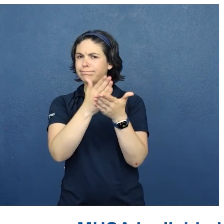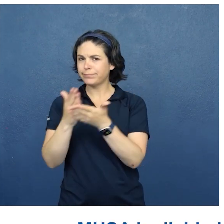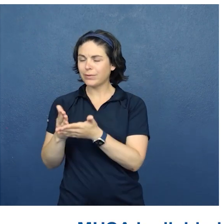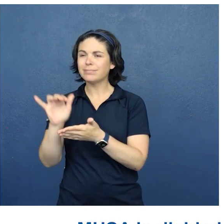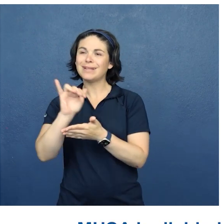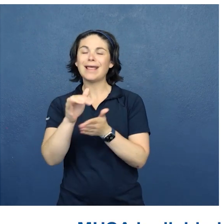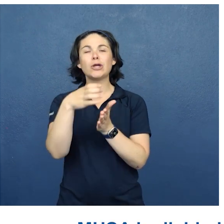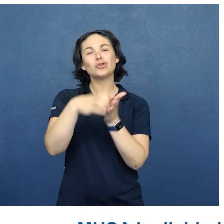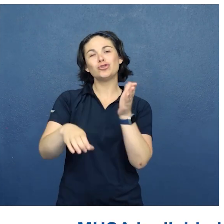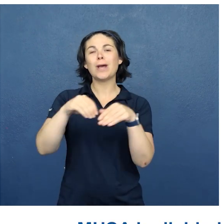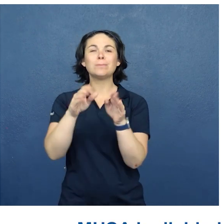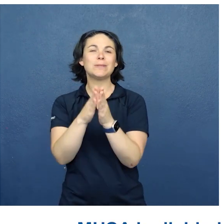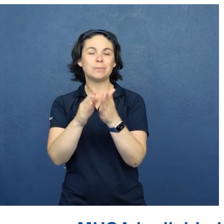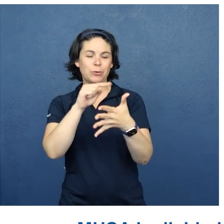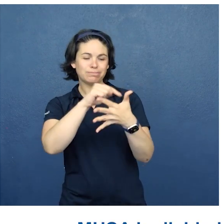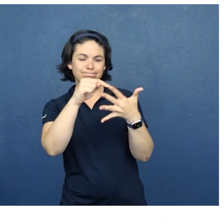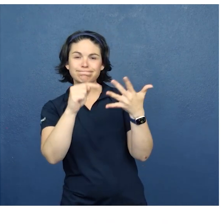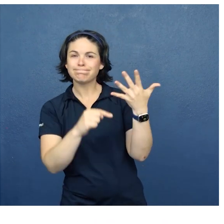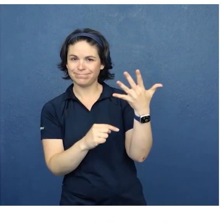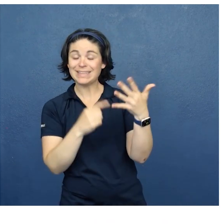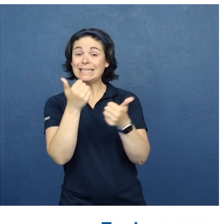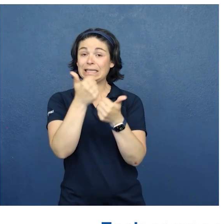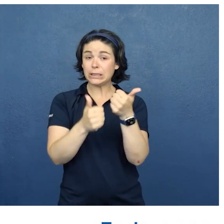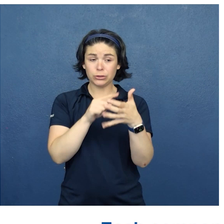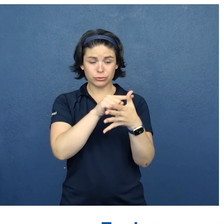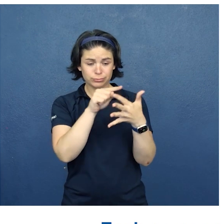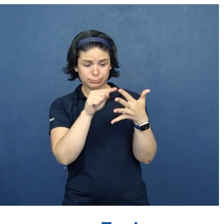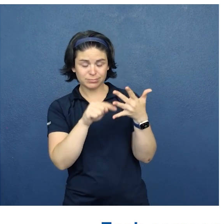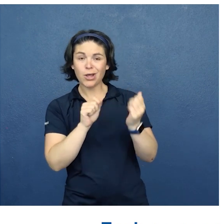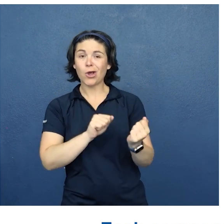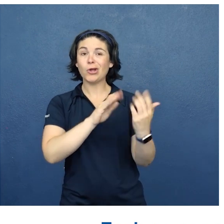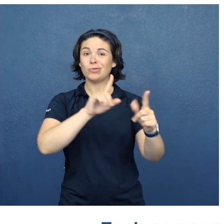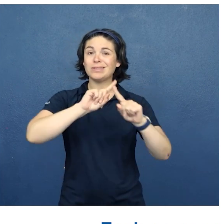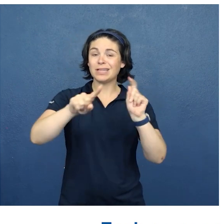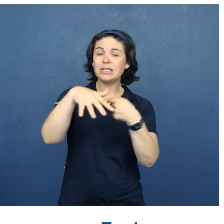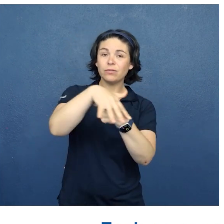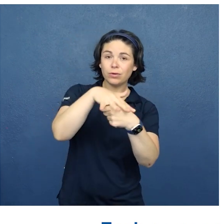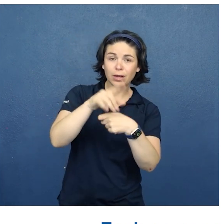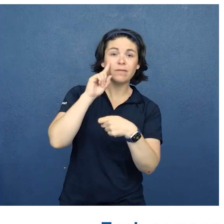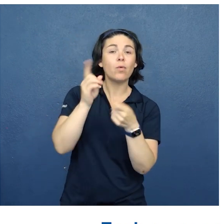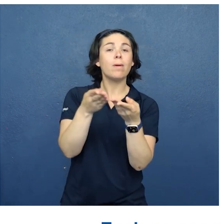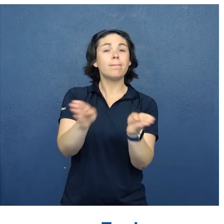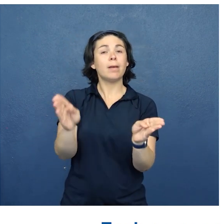components, almost like chapters in a book. Each component addresses a different area